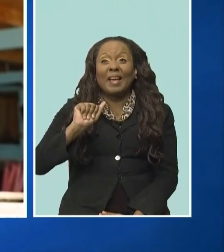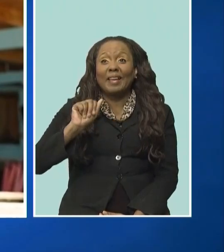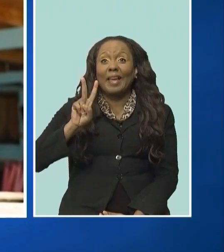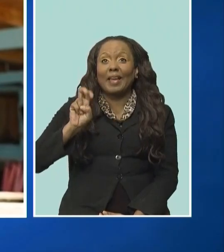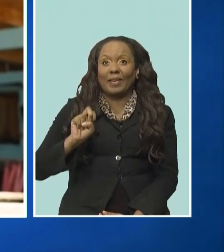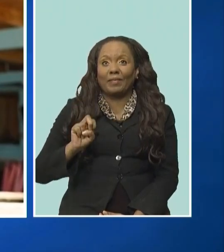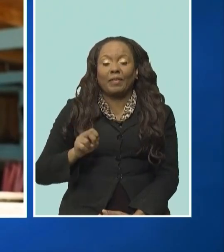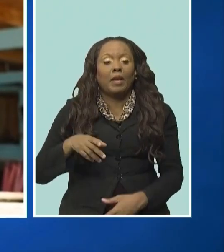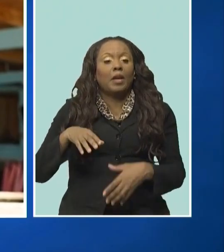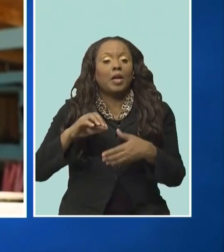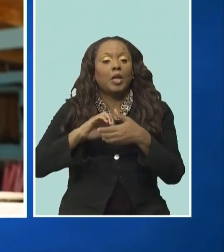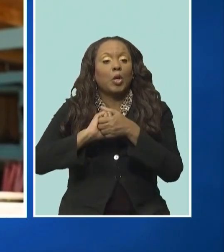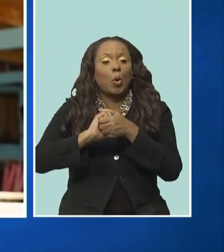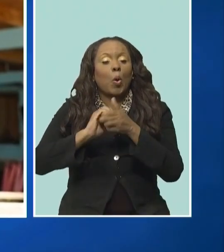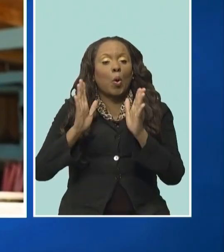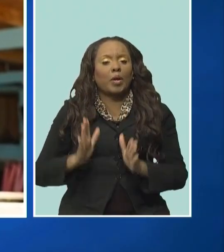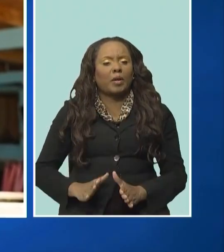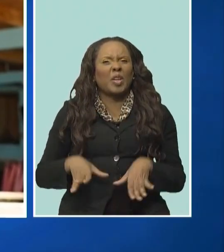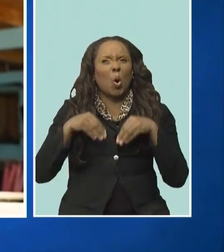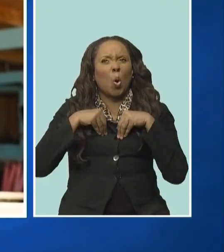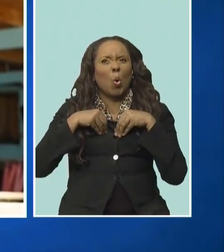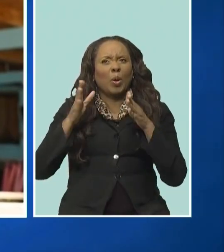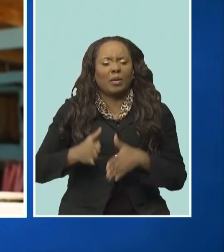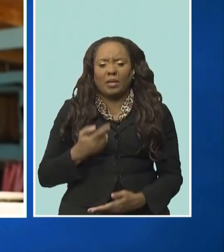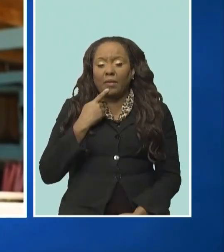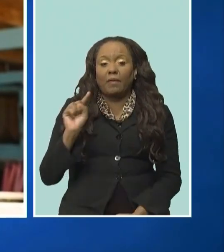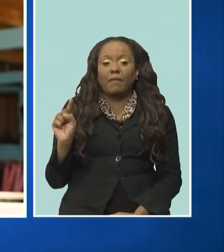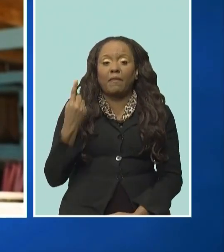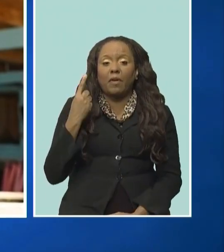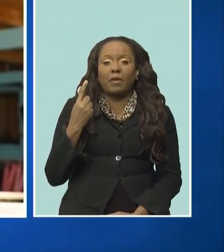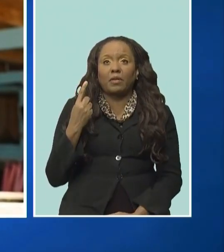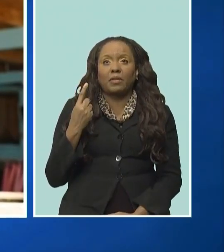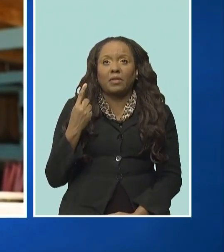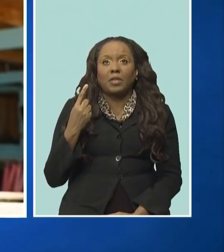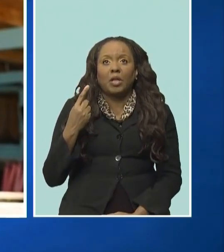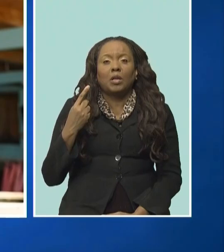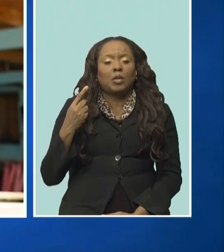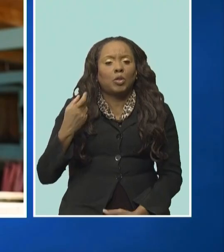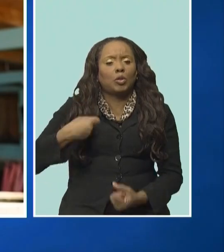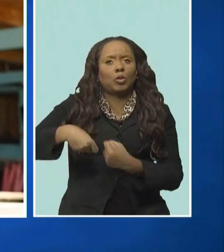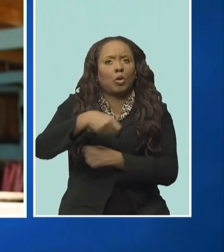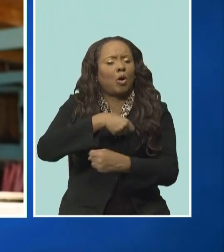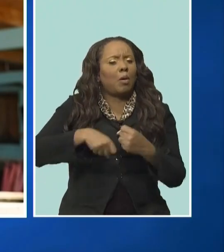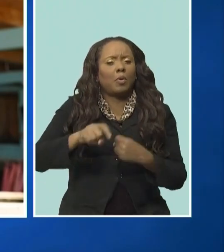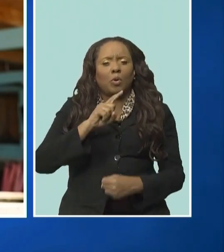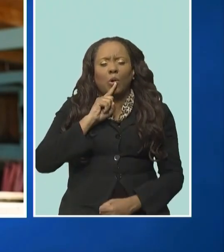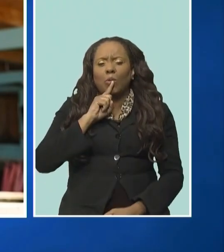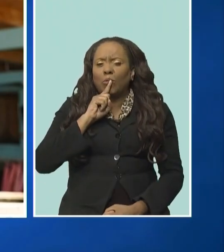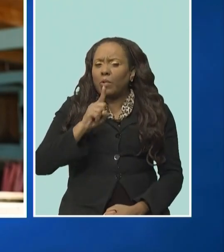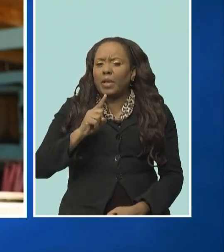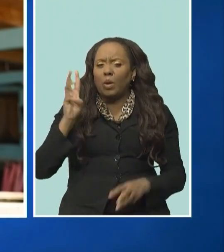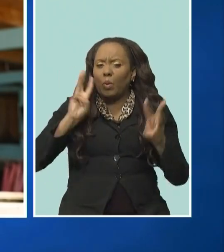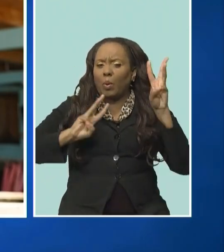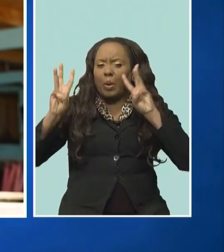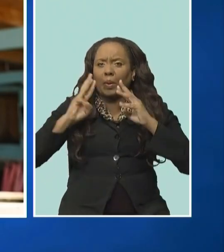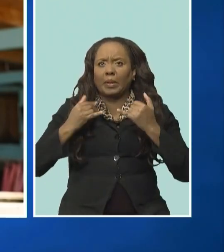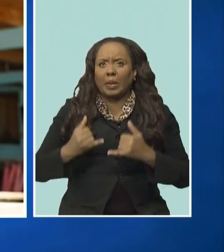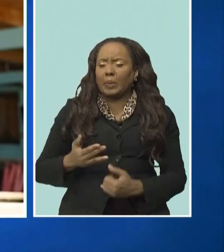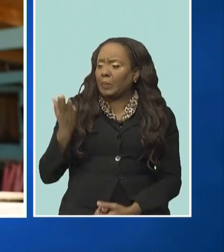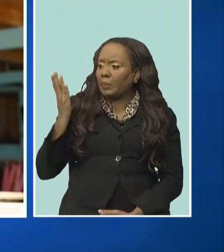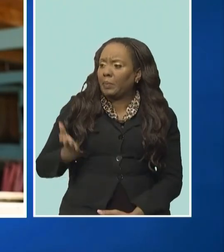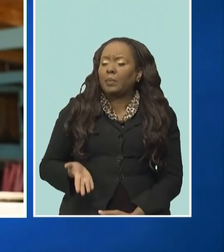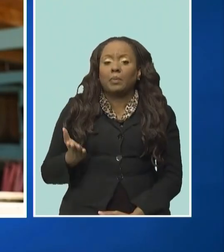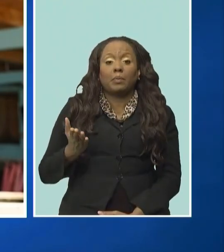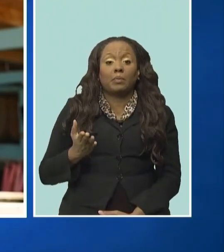Ward told CBC News the first storm of the season being this destructive is concerning. We have had damage in